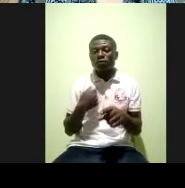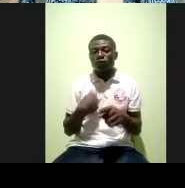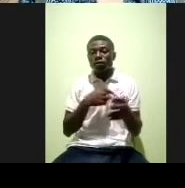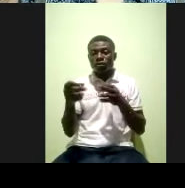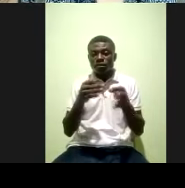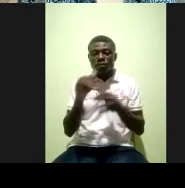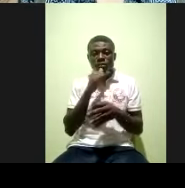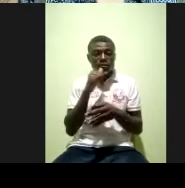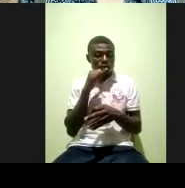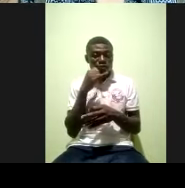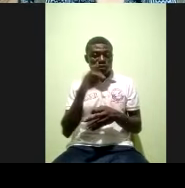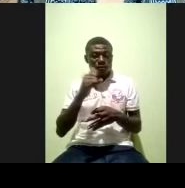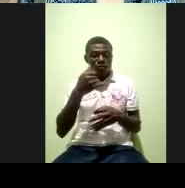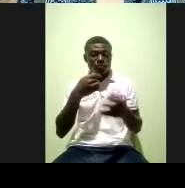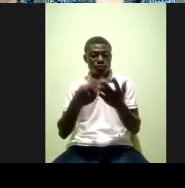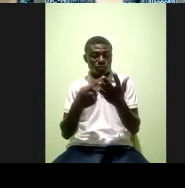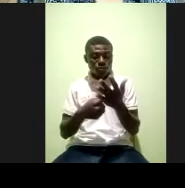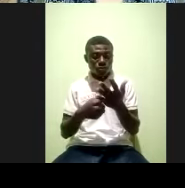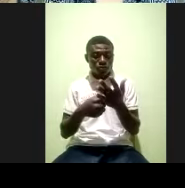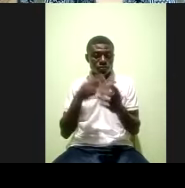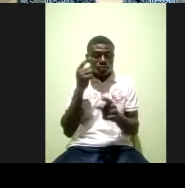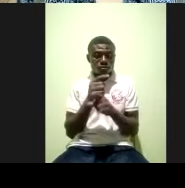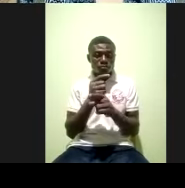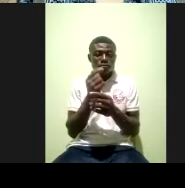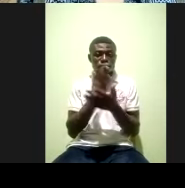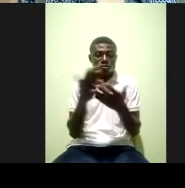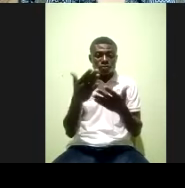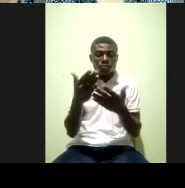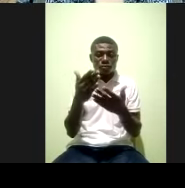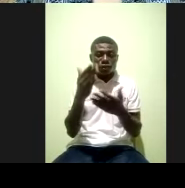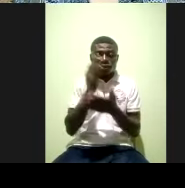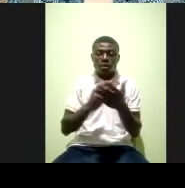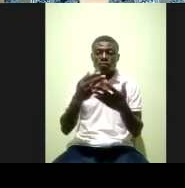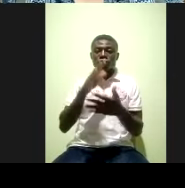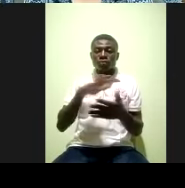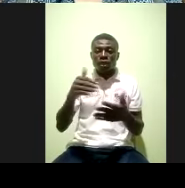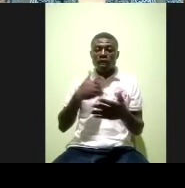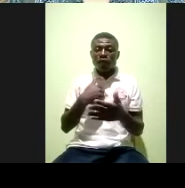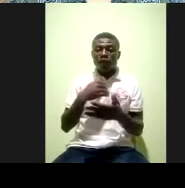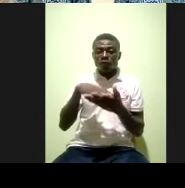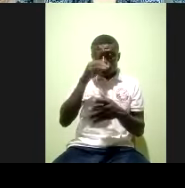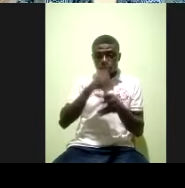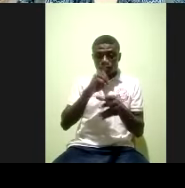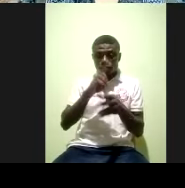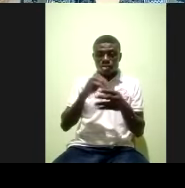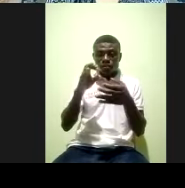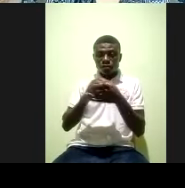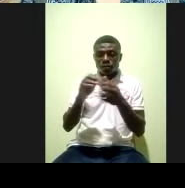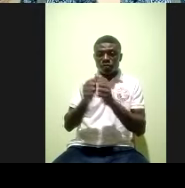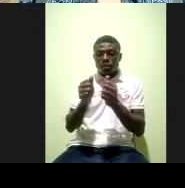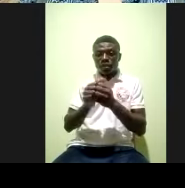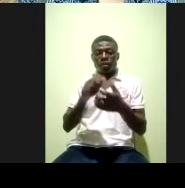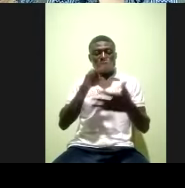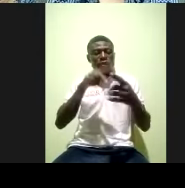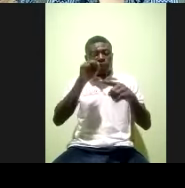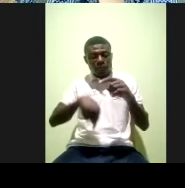also, that it's a spectrum. So some children may have dyslexia in combination with dysgraphia and